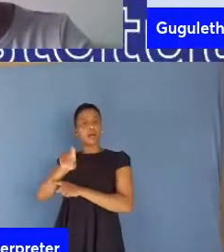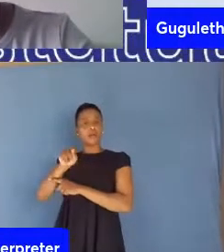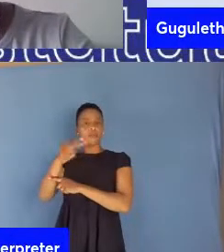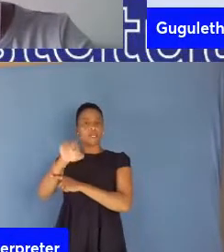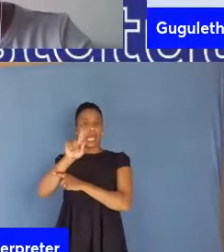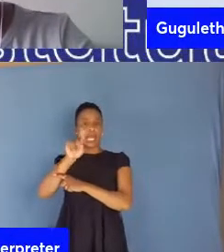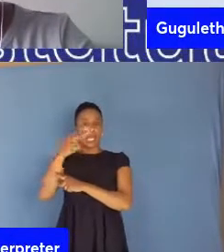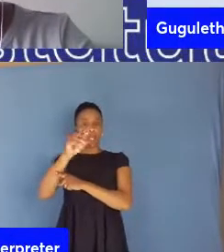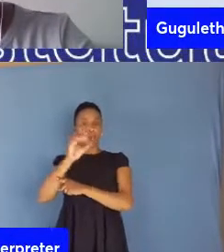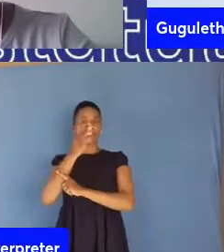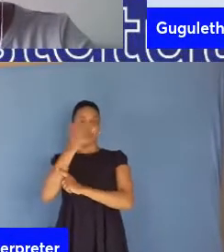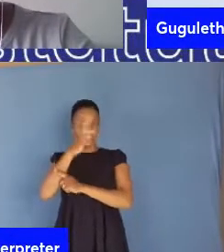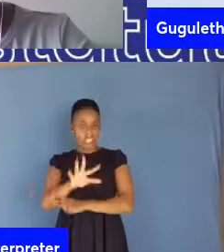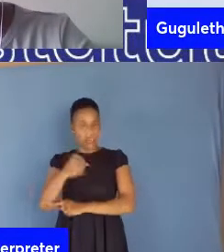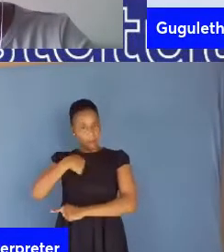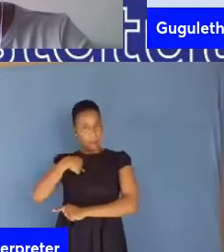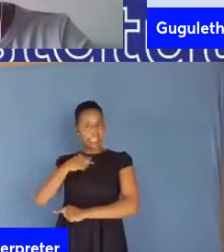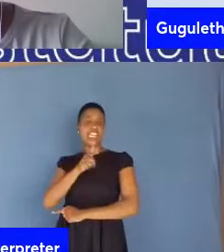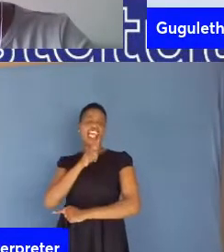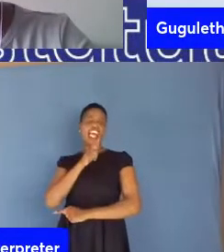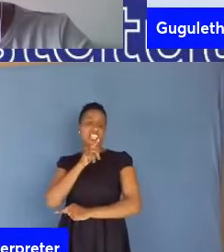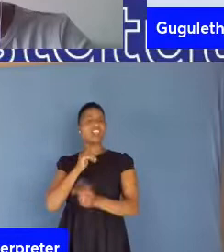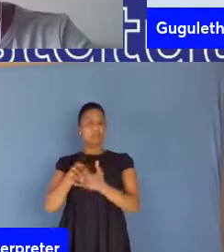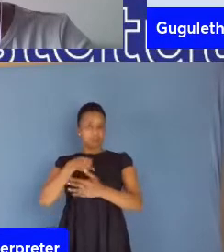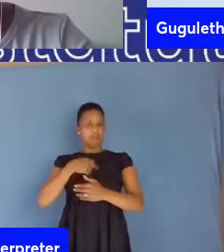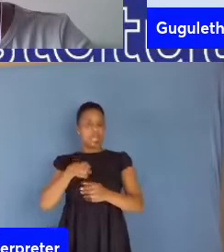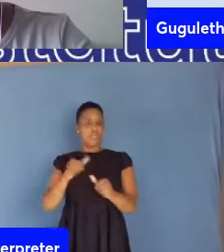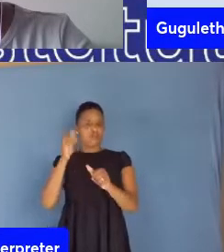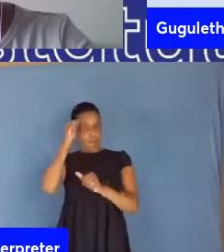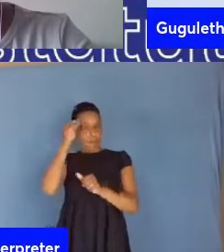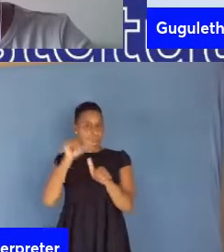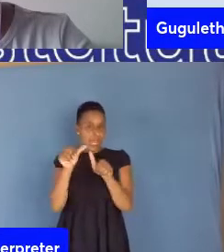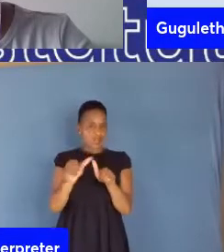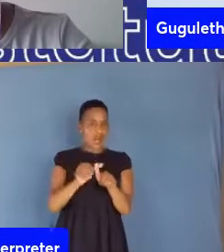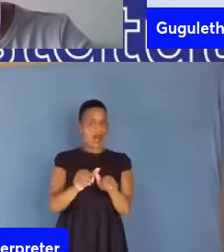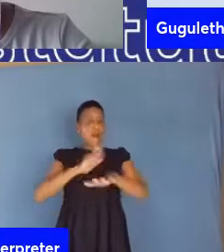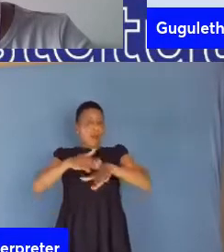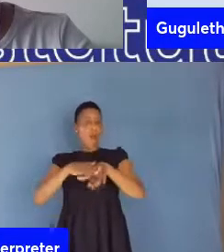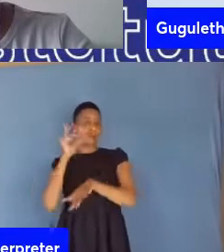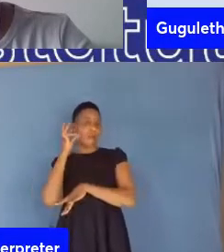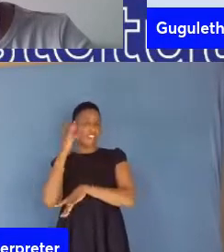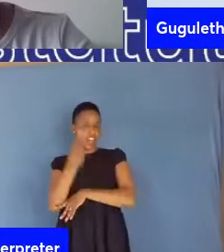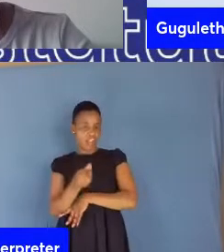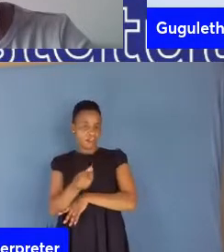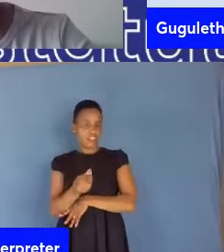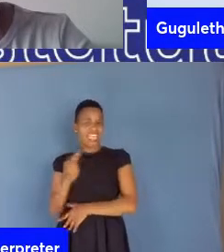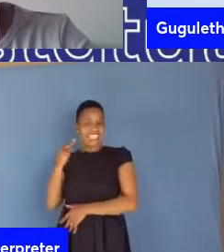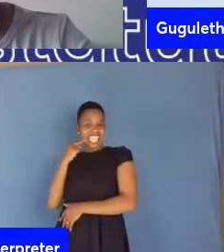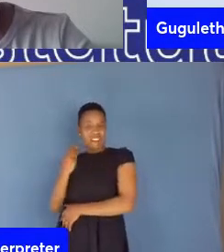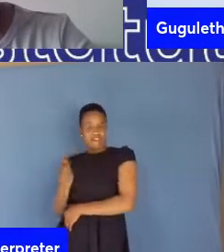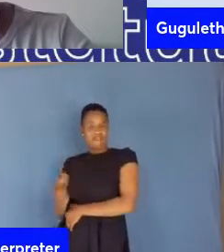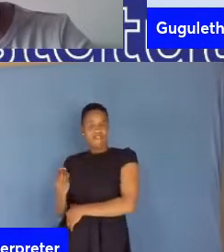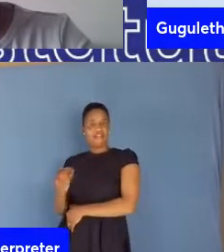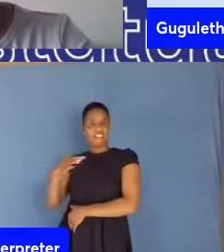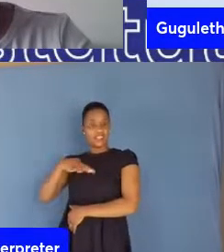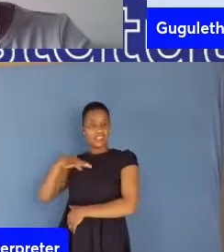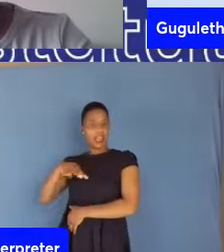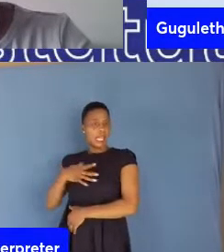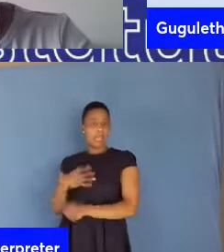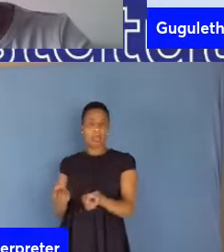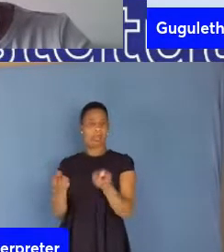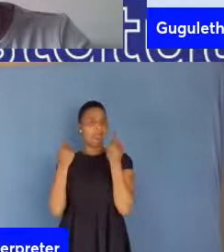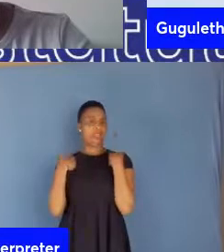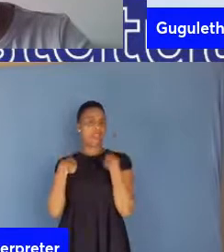I have more information. And because a deaf young girl is not aware of most of these things because they don't get to